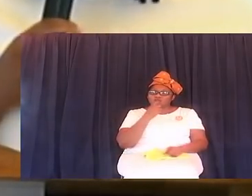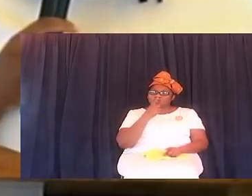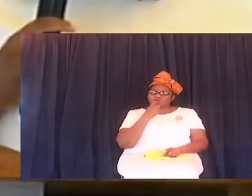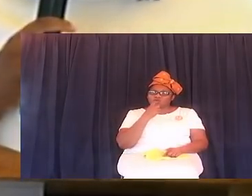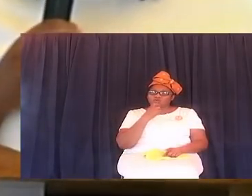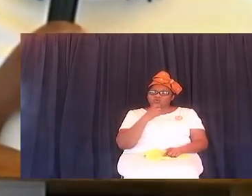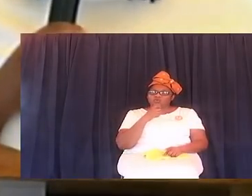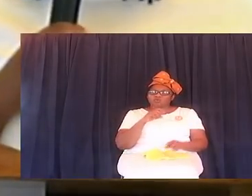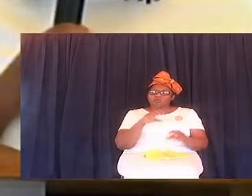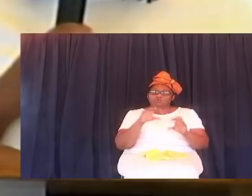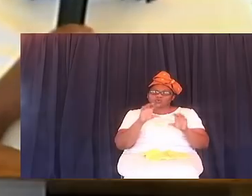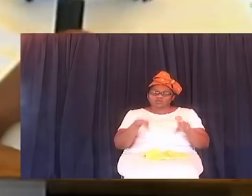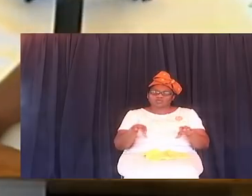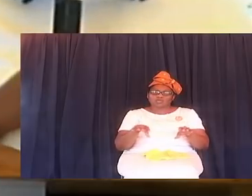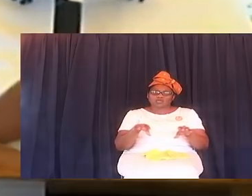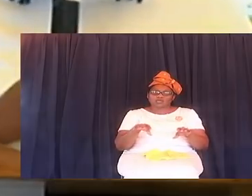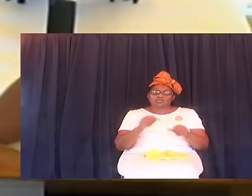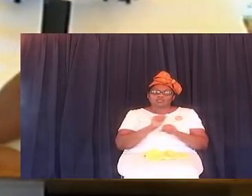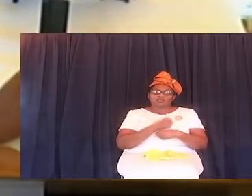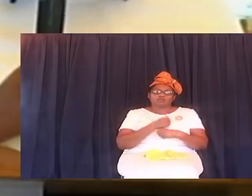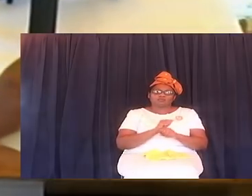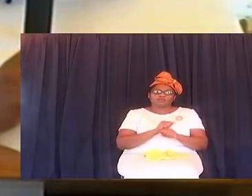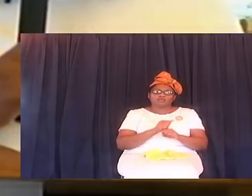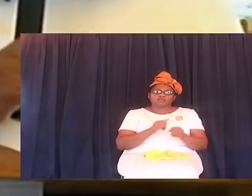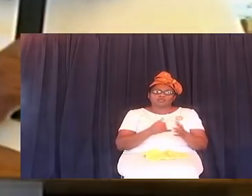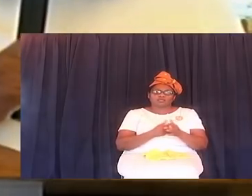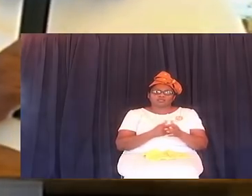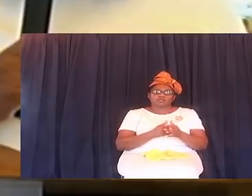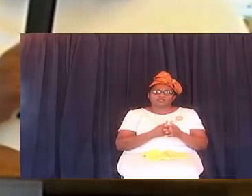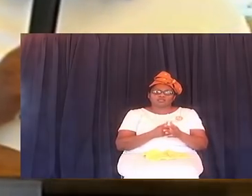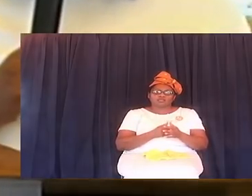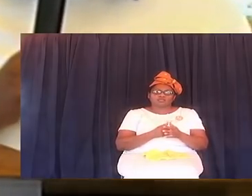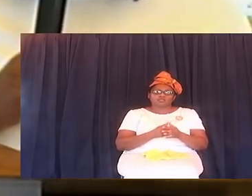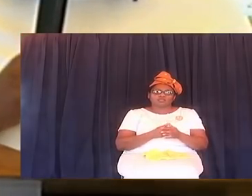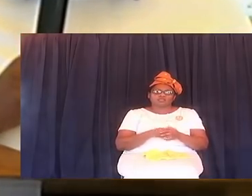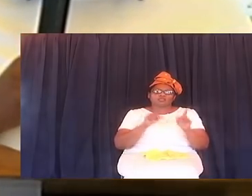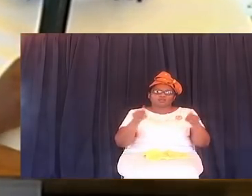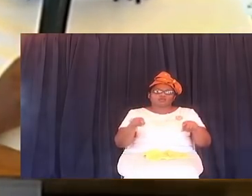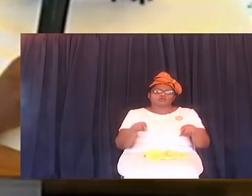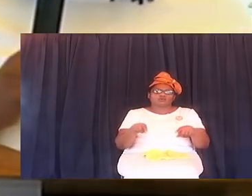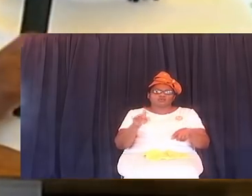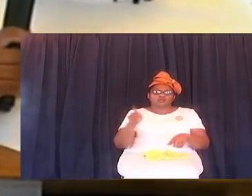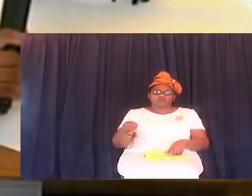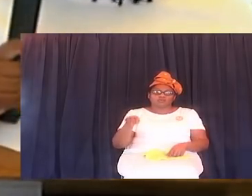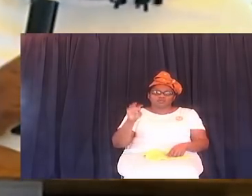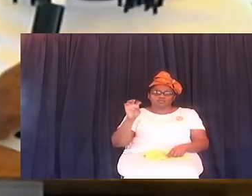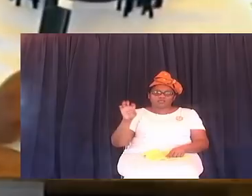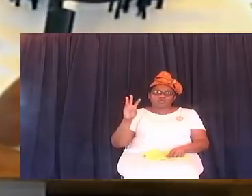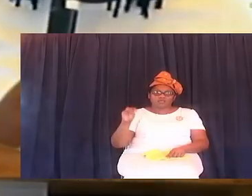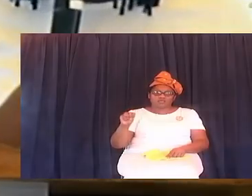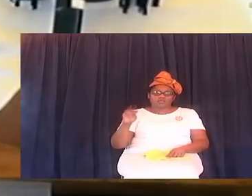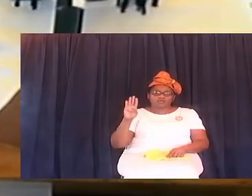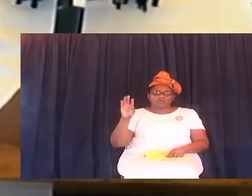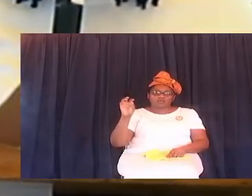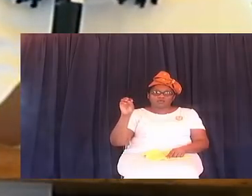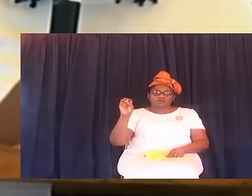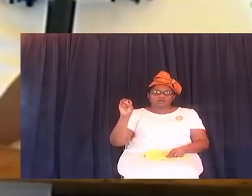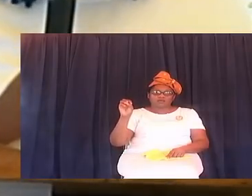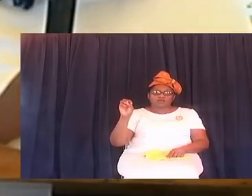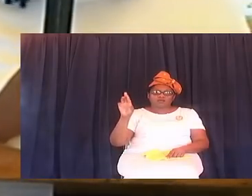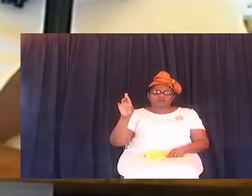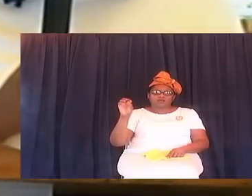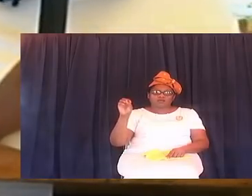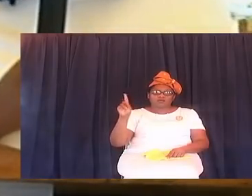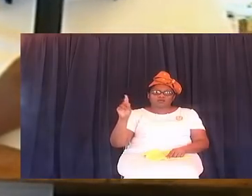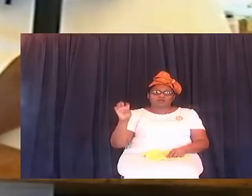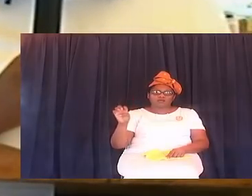Sister Marlene attended Primacall High School when she first found she was pregnant with her first daughter. After